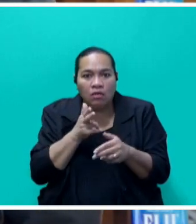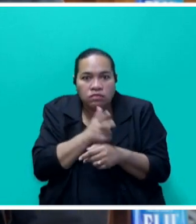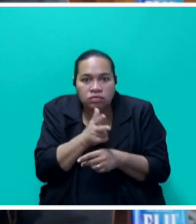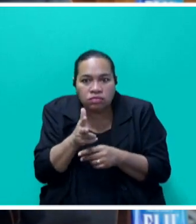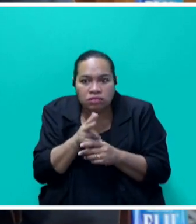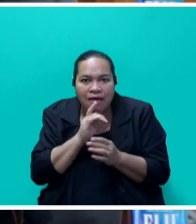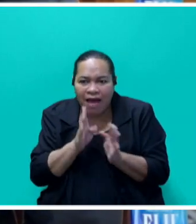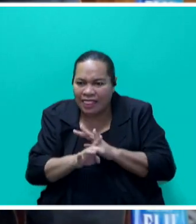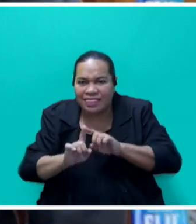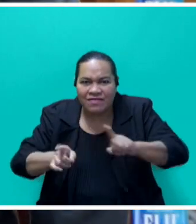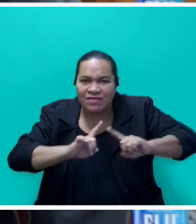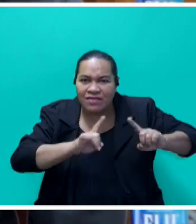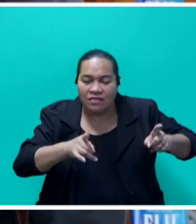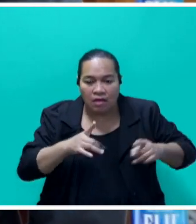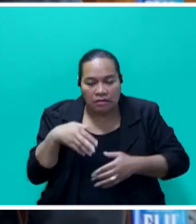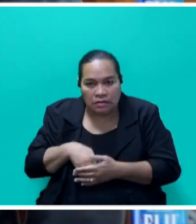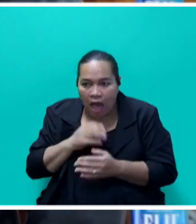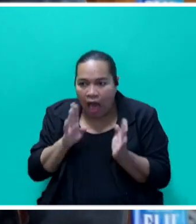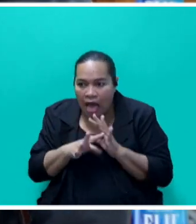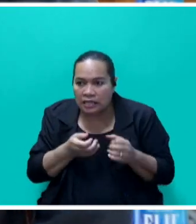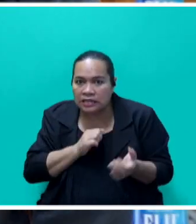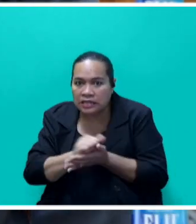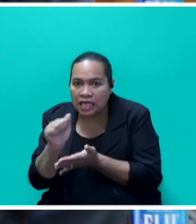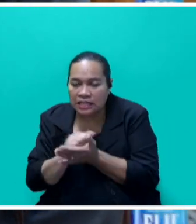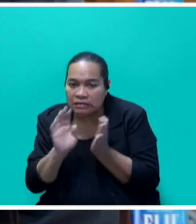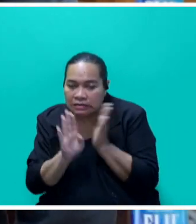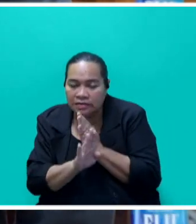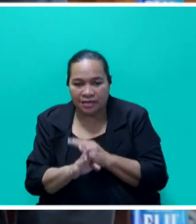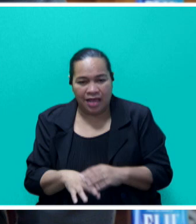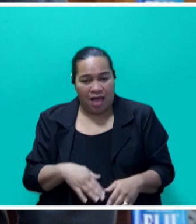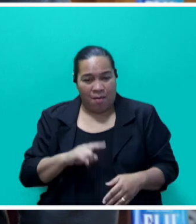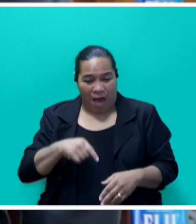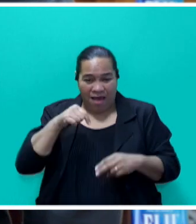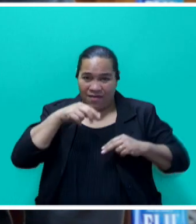Speaker, sir. But for Fiji, if I can now focus on the question,